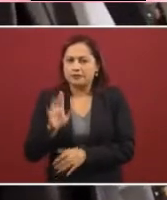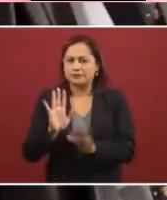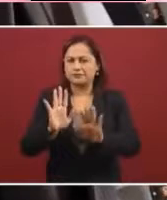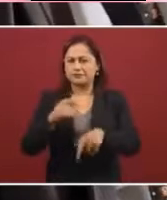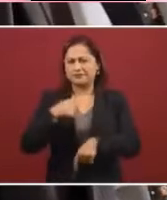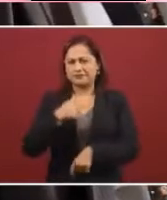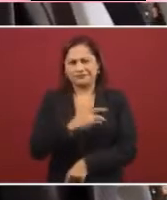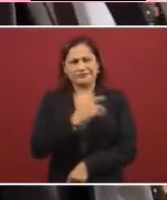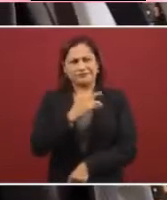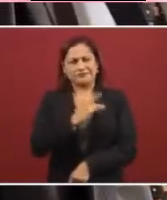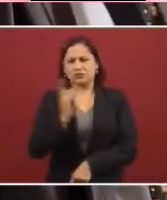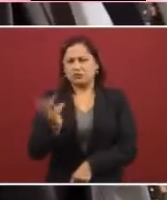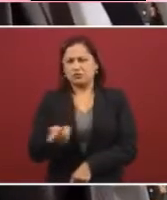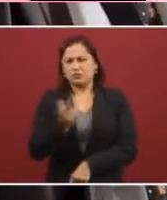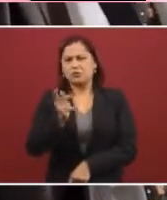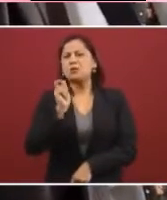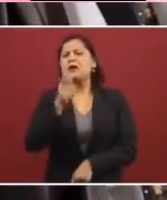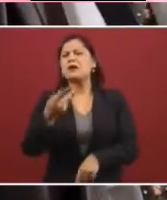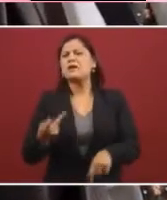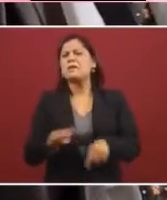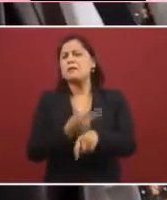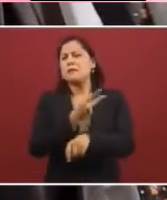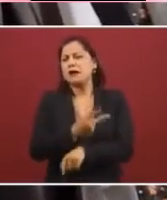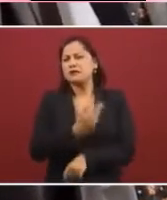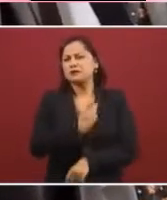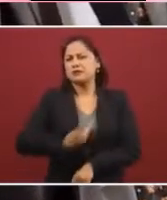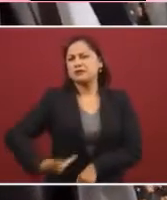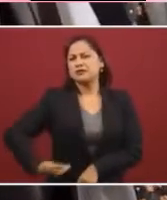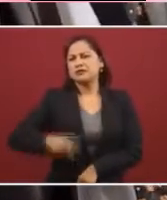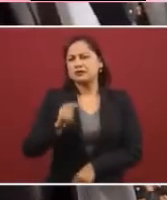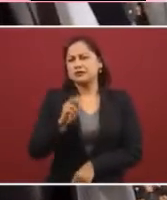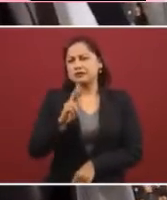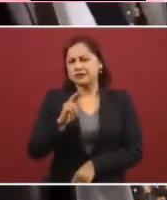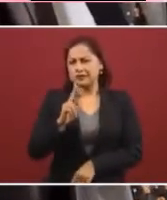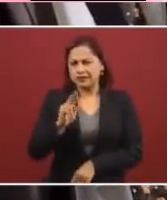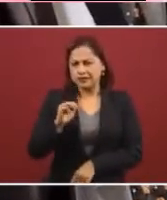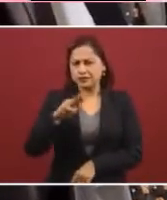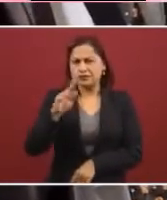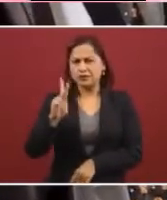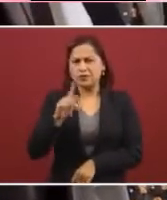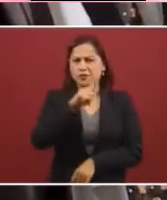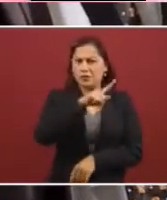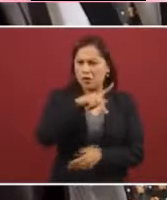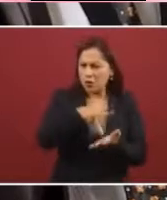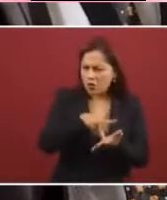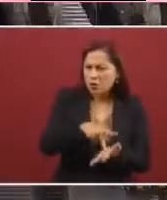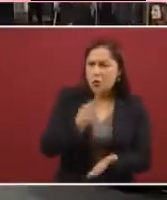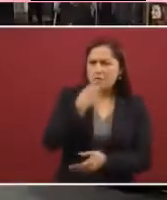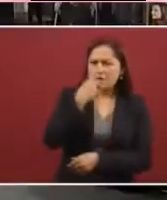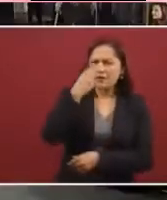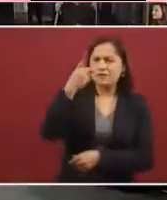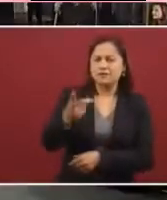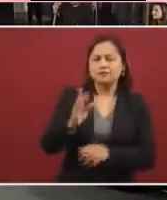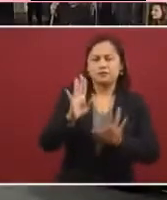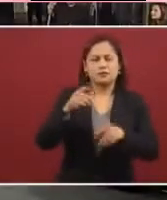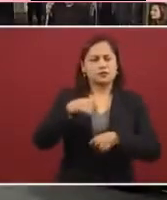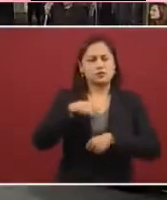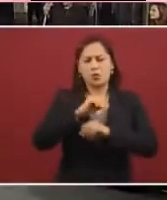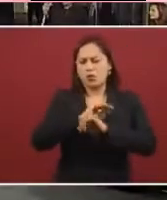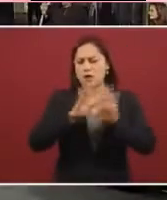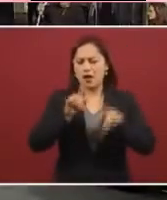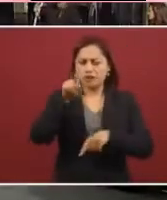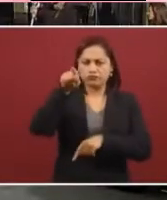tariffs. And what is he playing at, this Trump? You know, he's